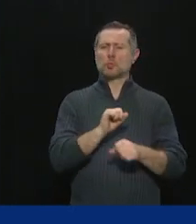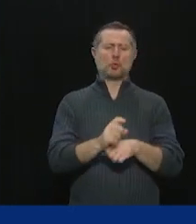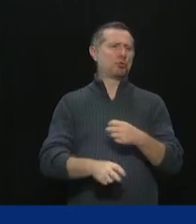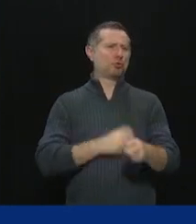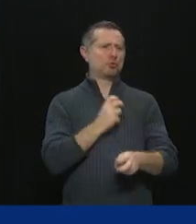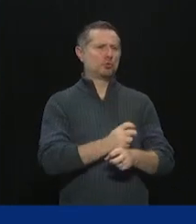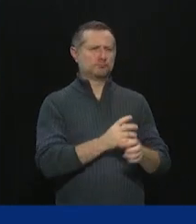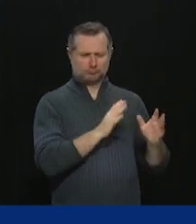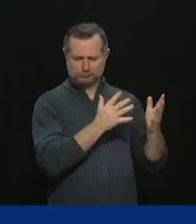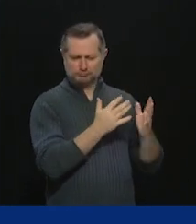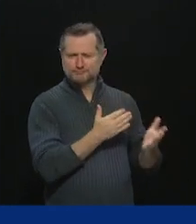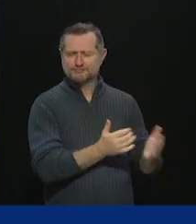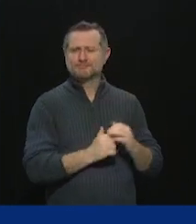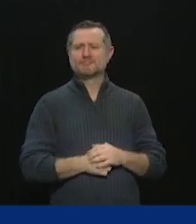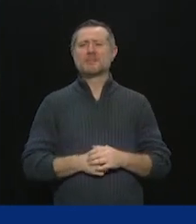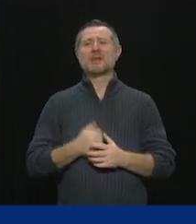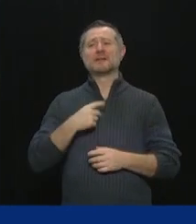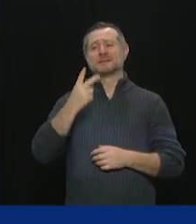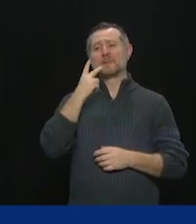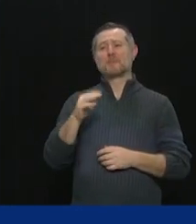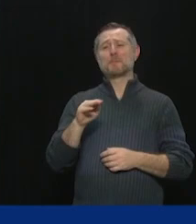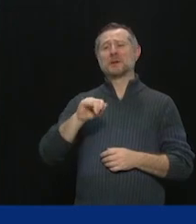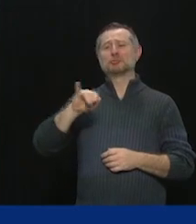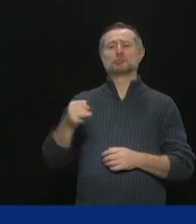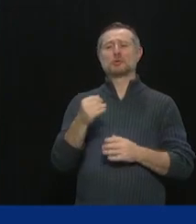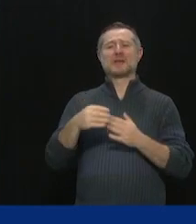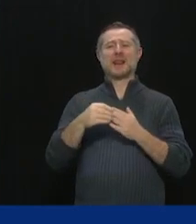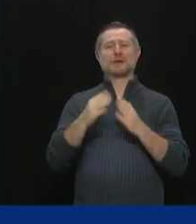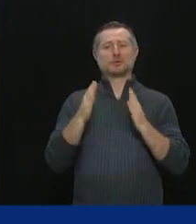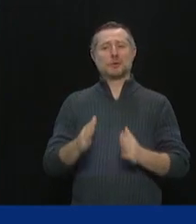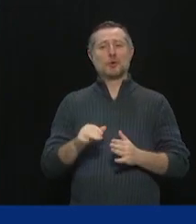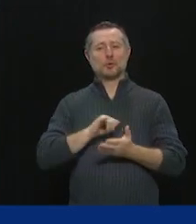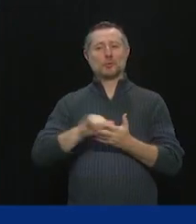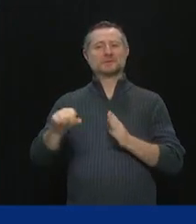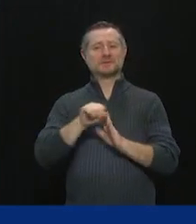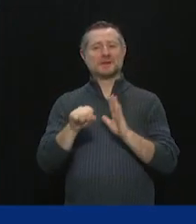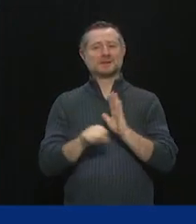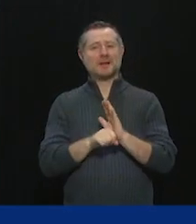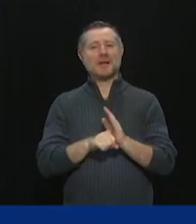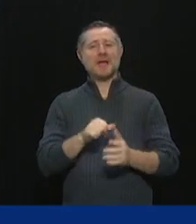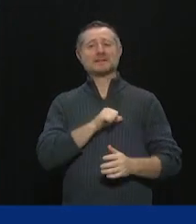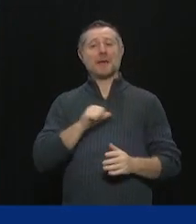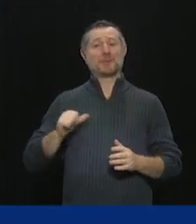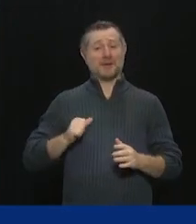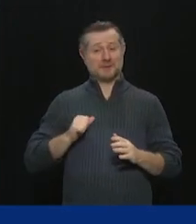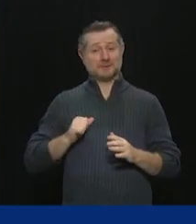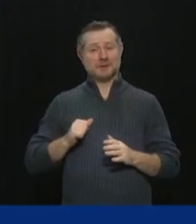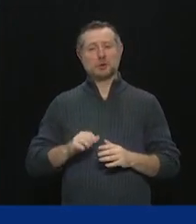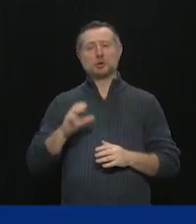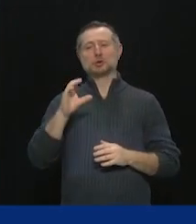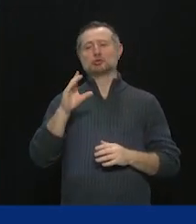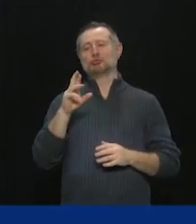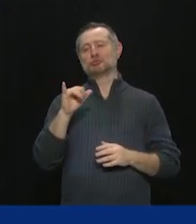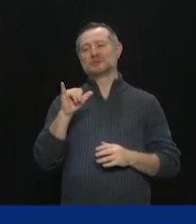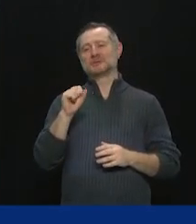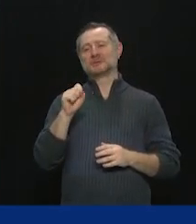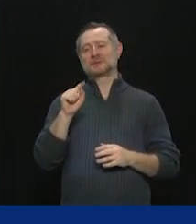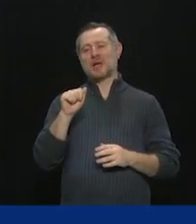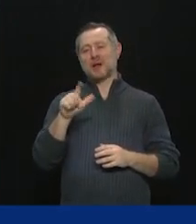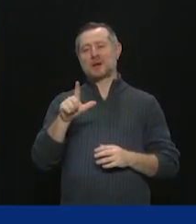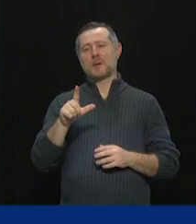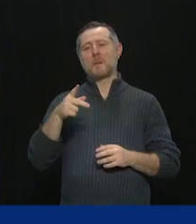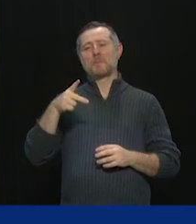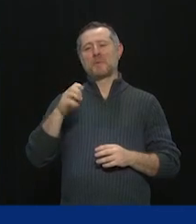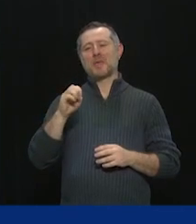Also, I saw that our majority leader of the New York State Assembly, Crystal People Stokes, is here in person, in the